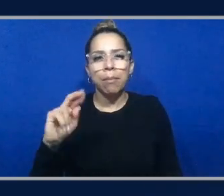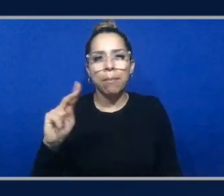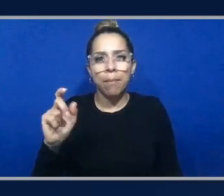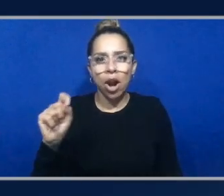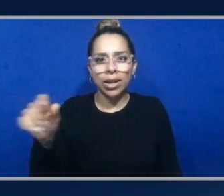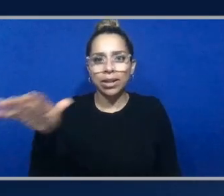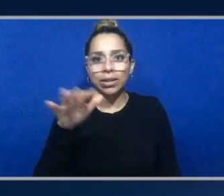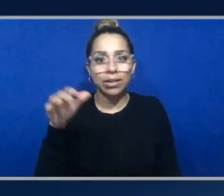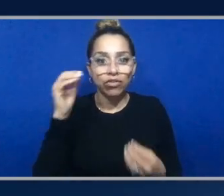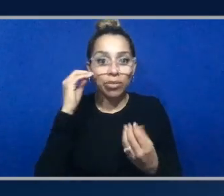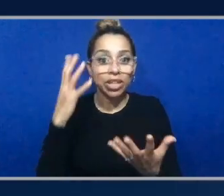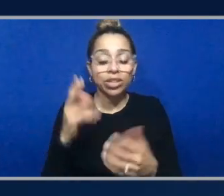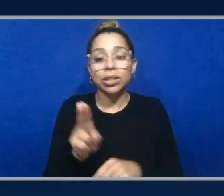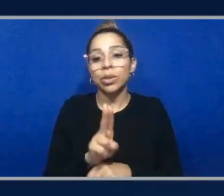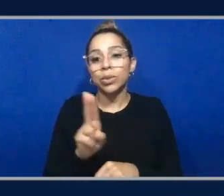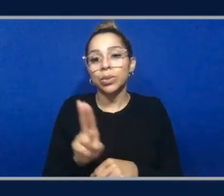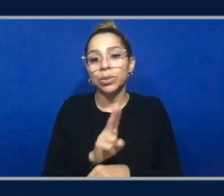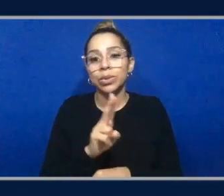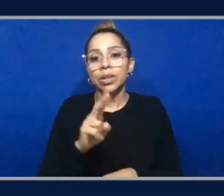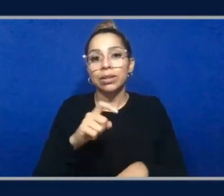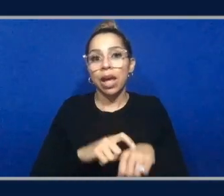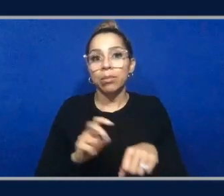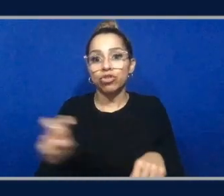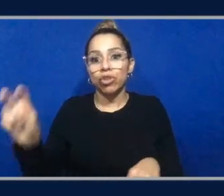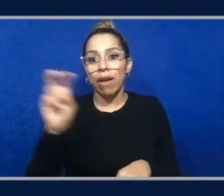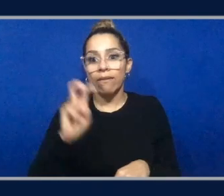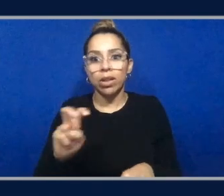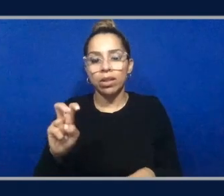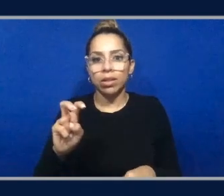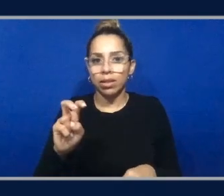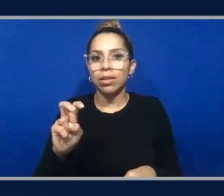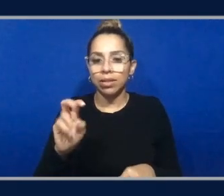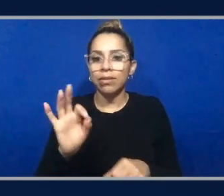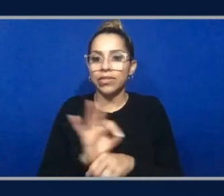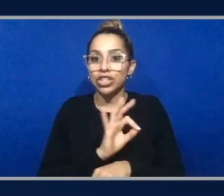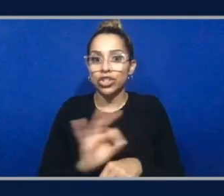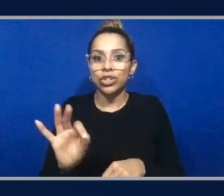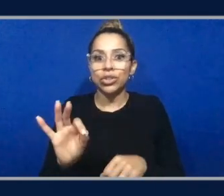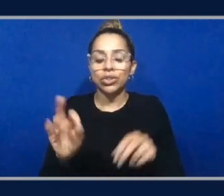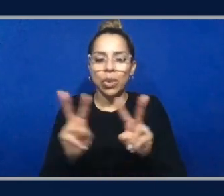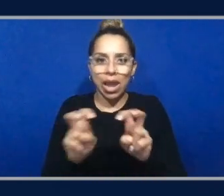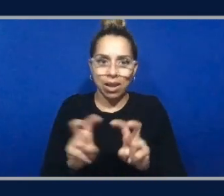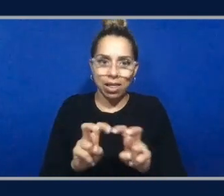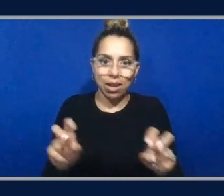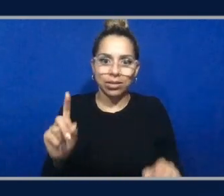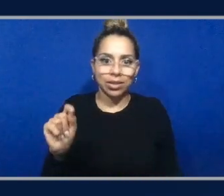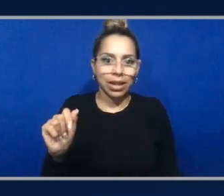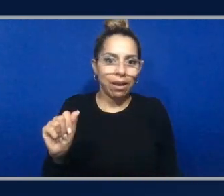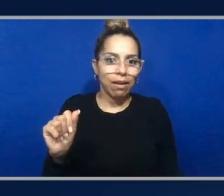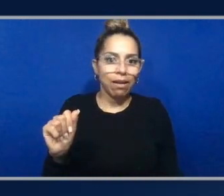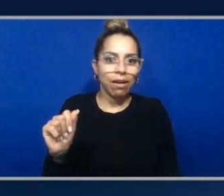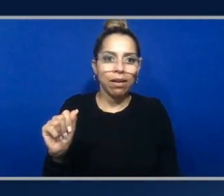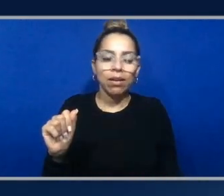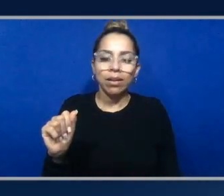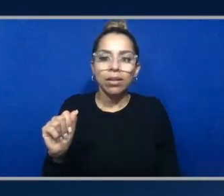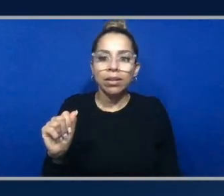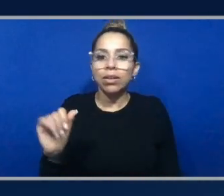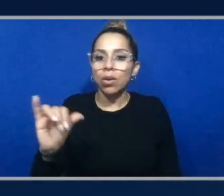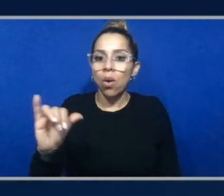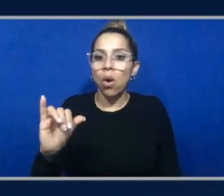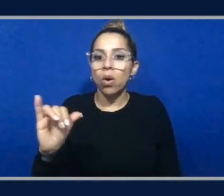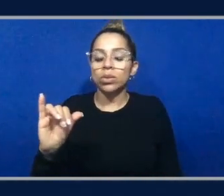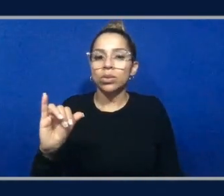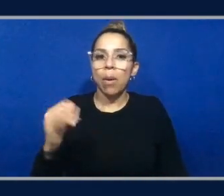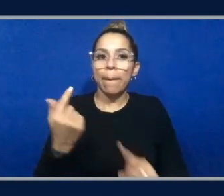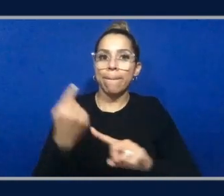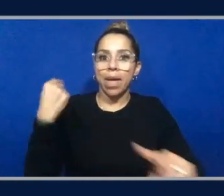and they use time travel like feature to actually get into analyzing this data over course of like for backtesting the trading algorithms. The